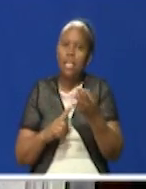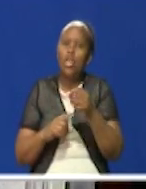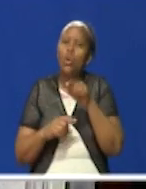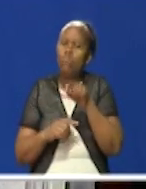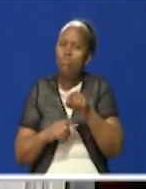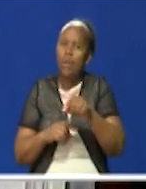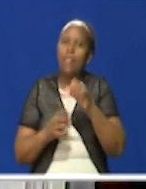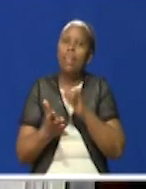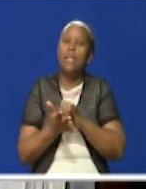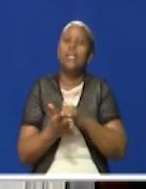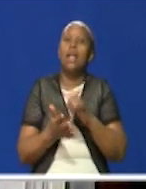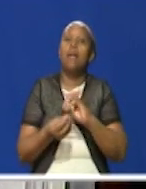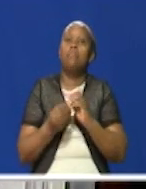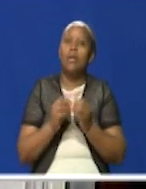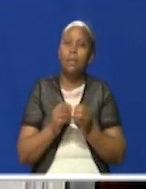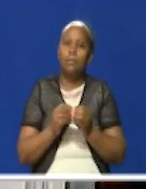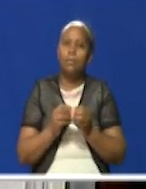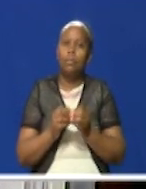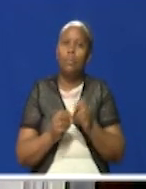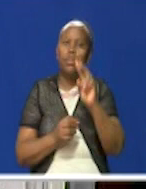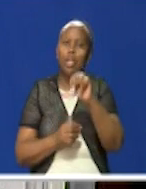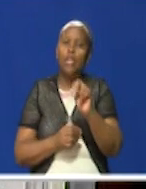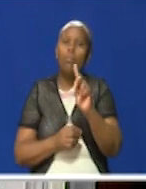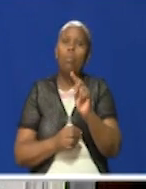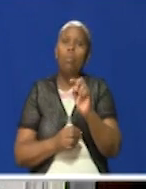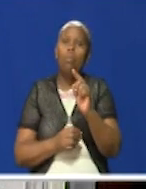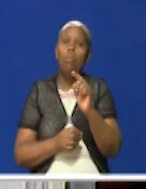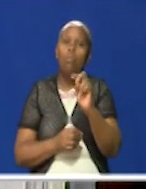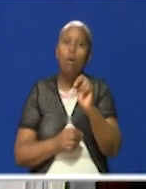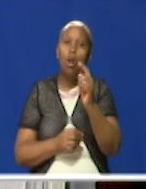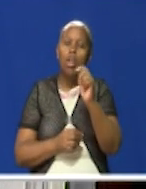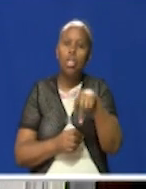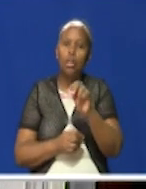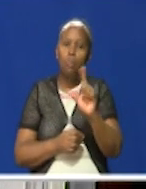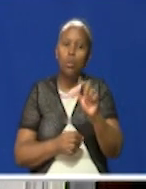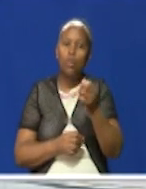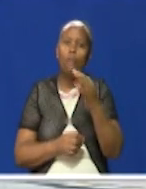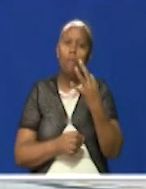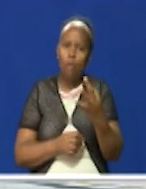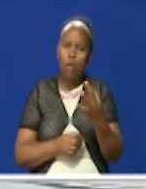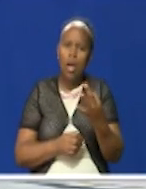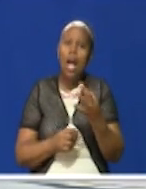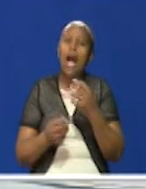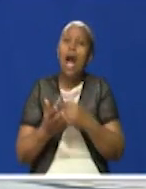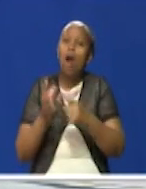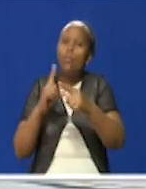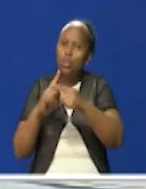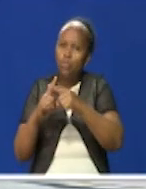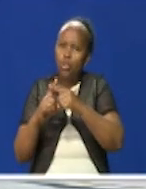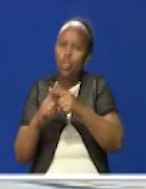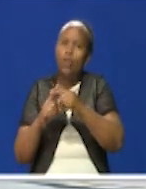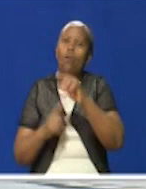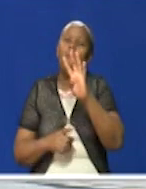that number. The multiples of 4 are the results of a multiplication of